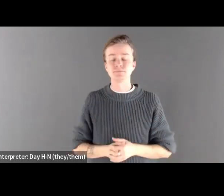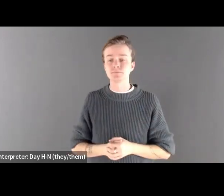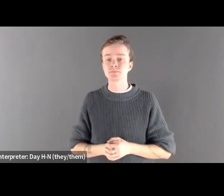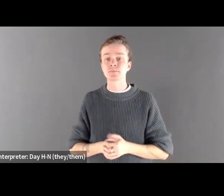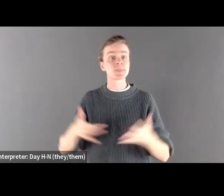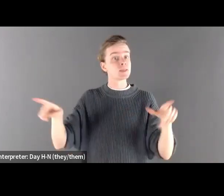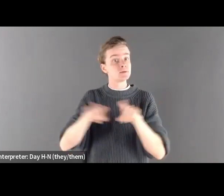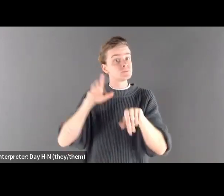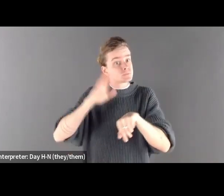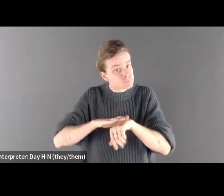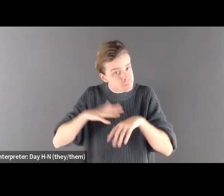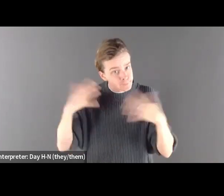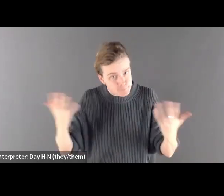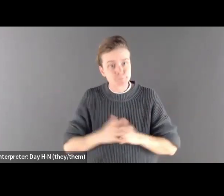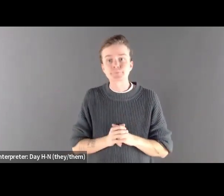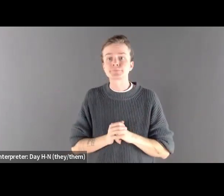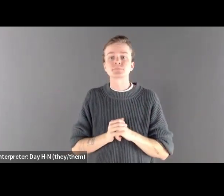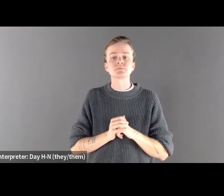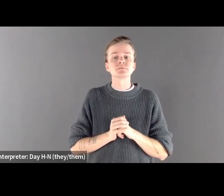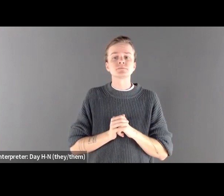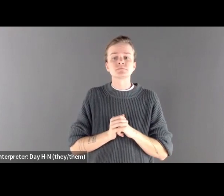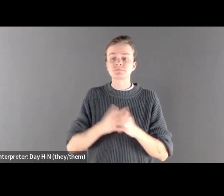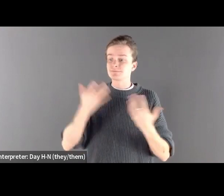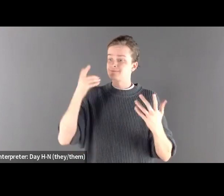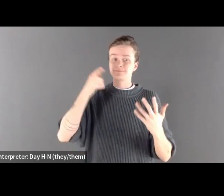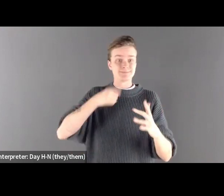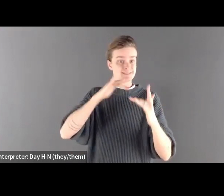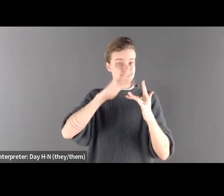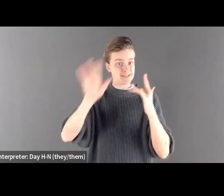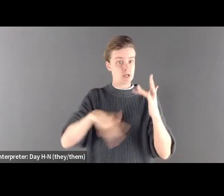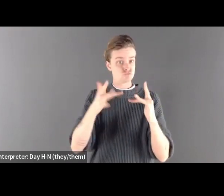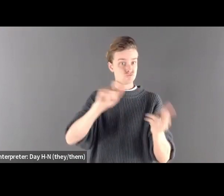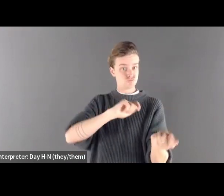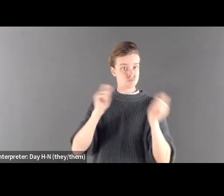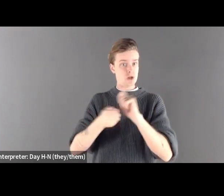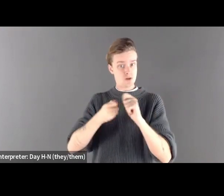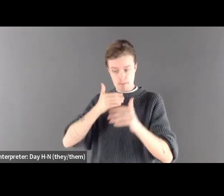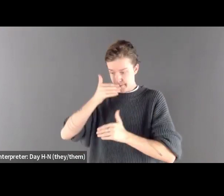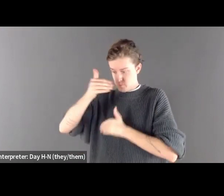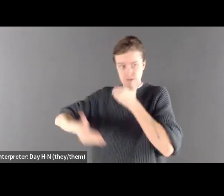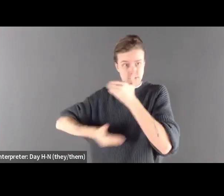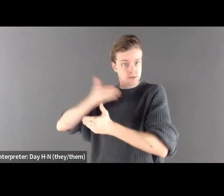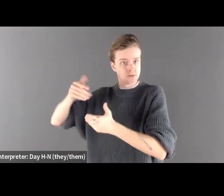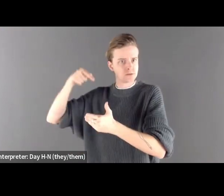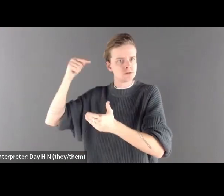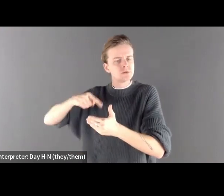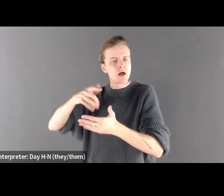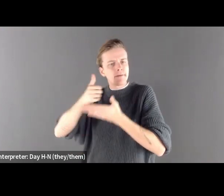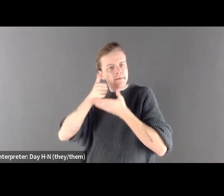because the digital transformation process that is indeed enabling them